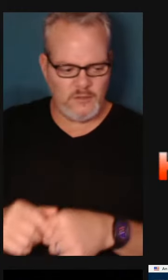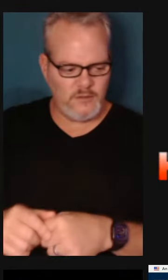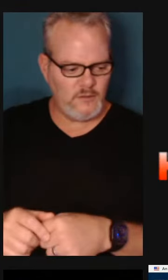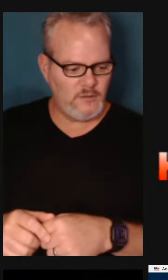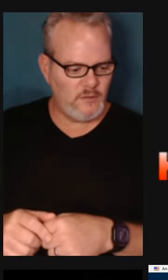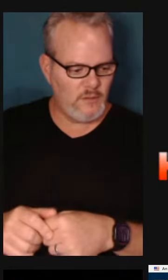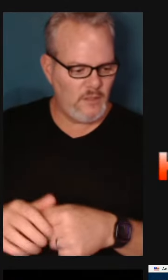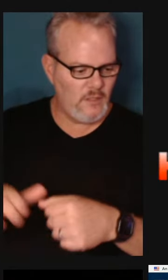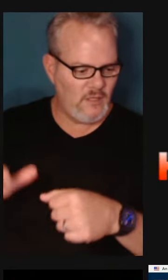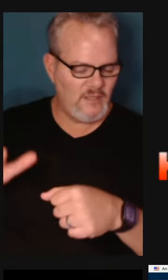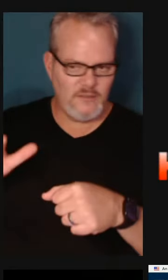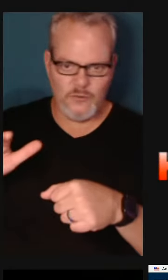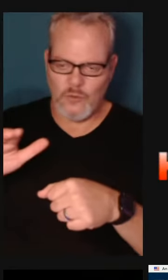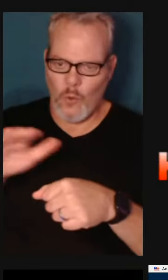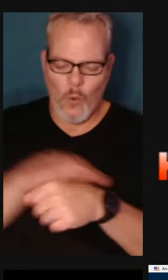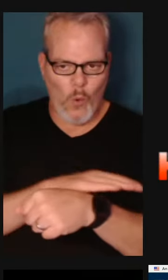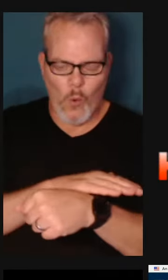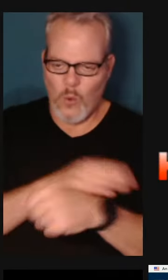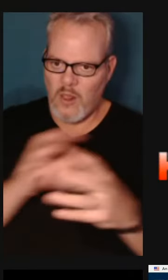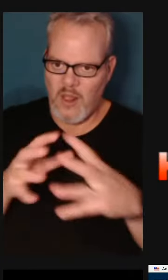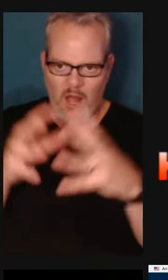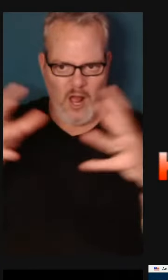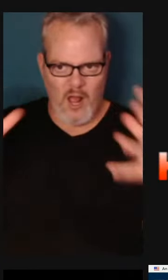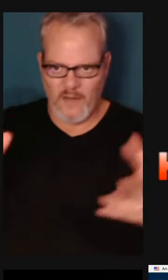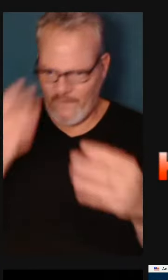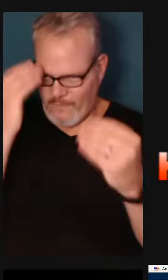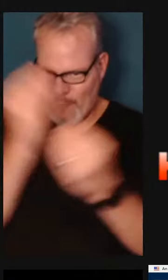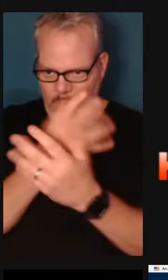can of worms here in the back half of our update.